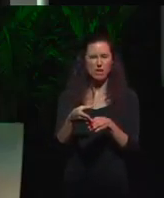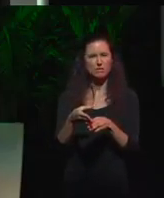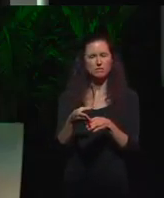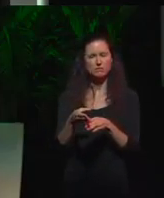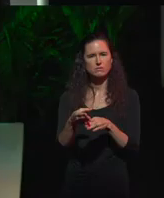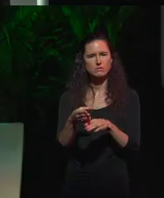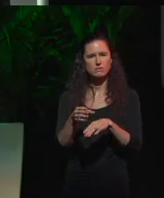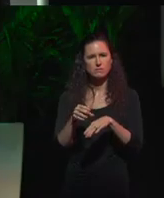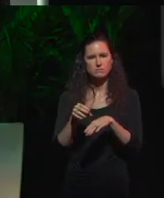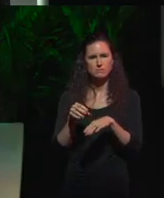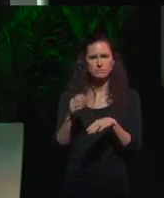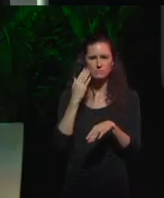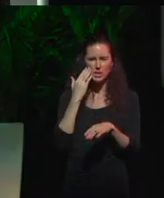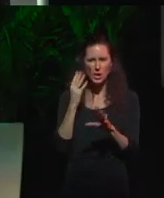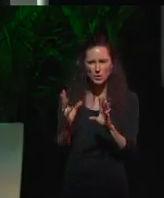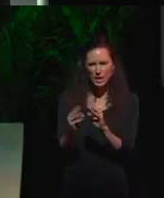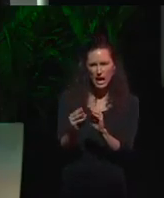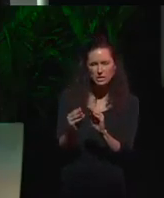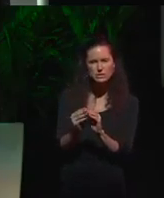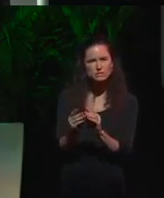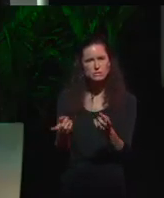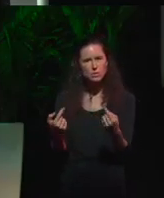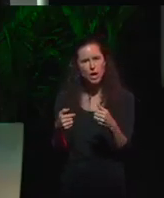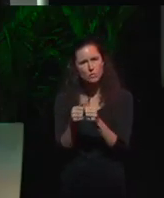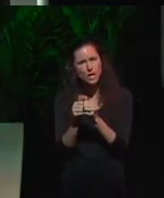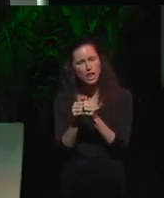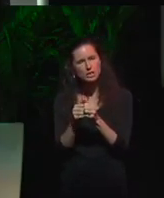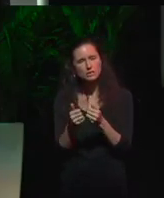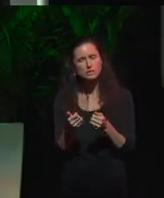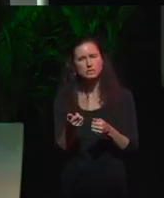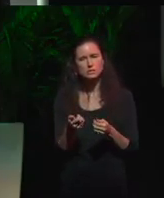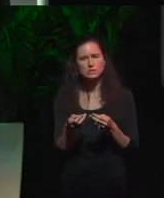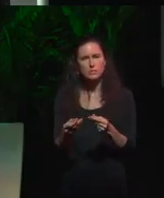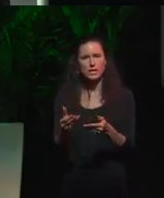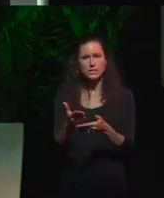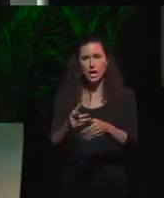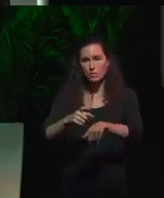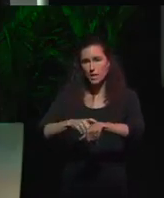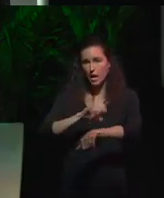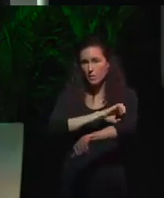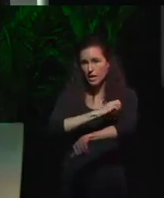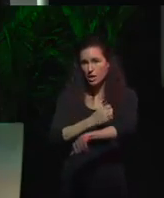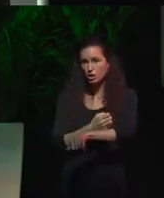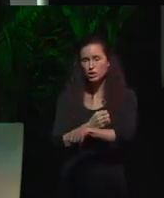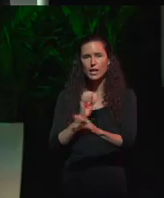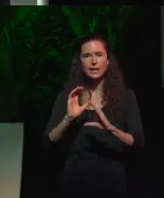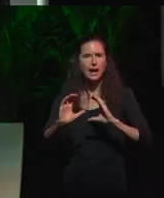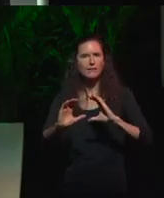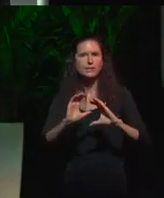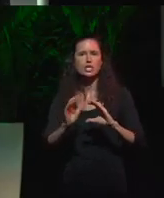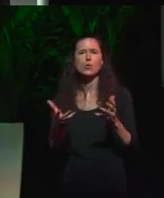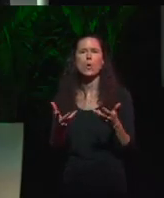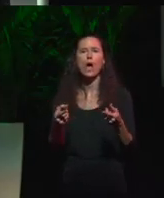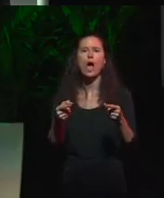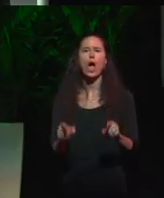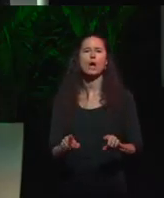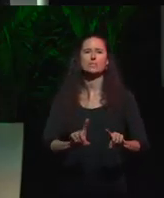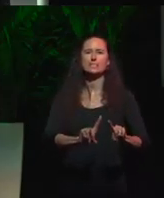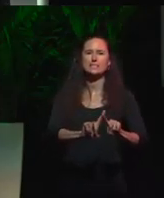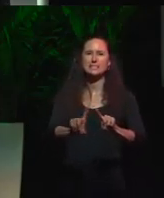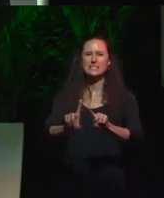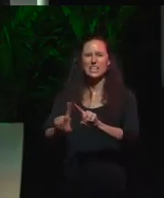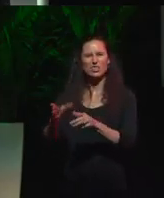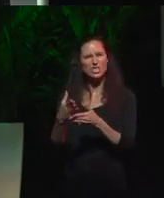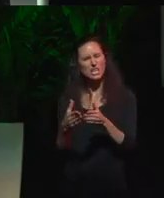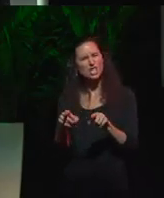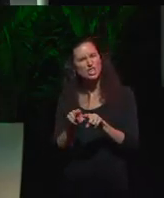to come together and spend some of your time and energy in connective conversations about what happens in different sections of the